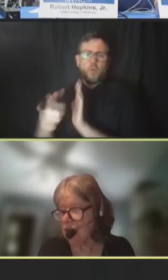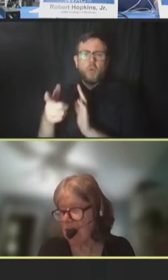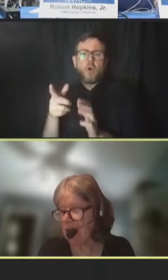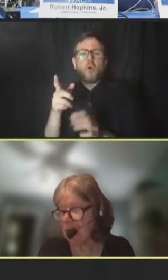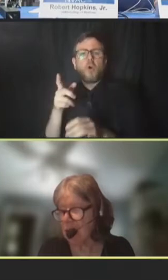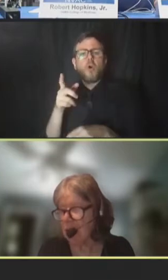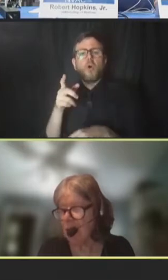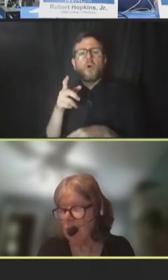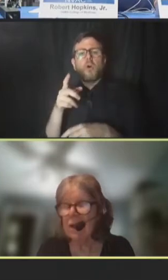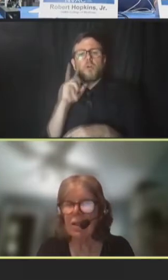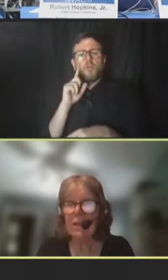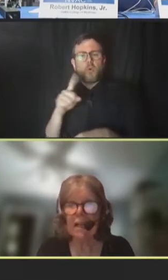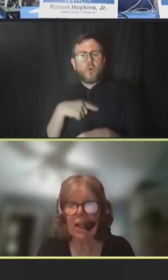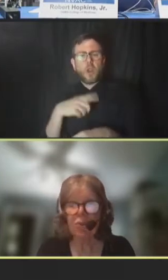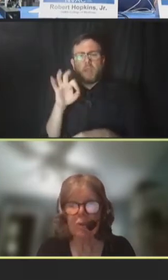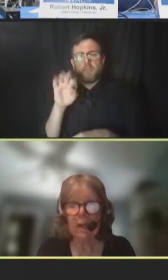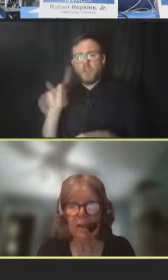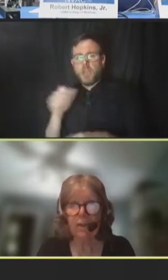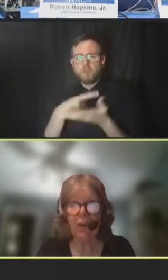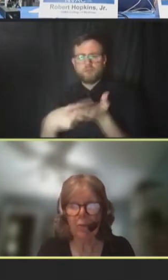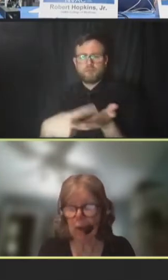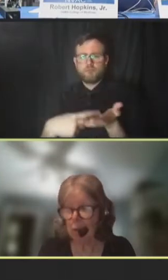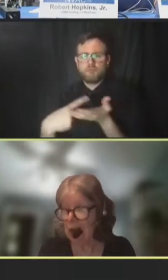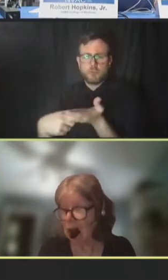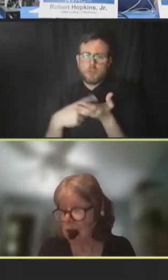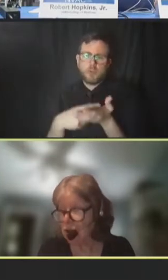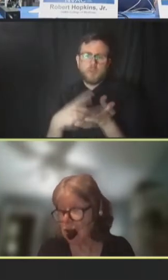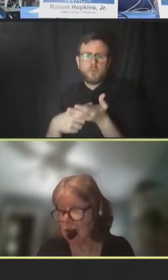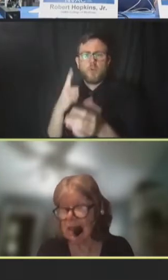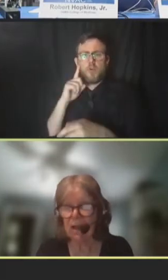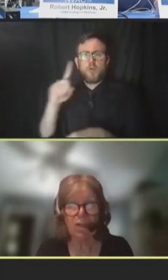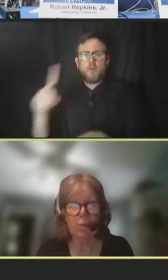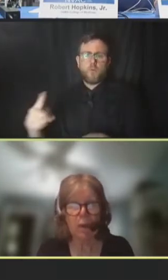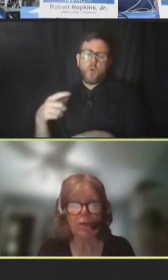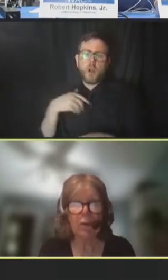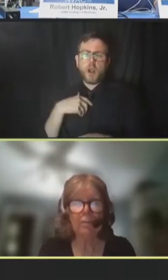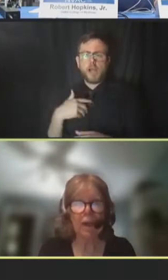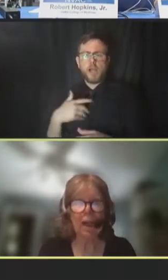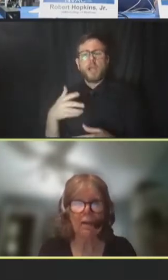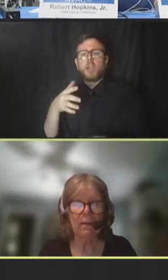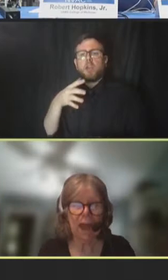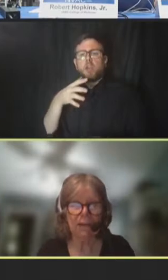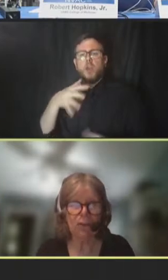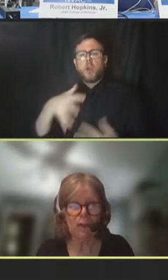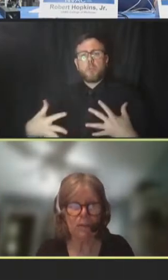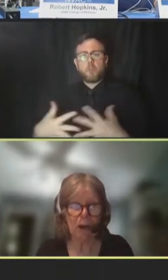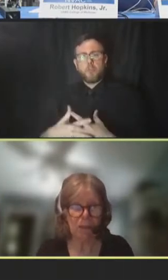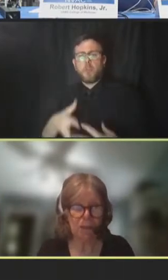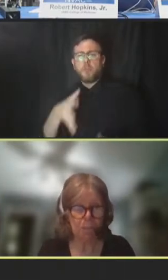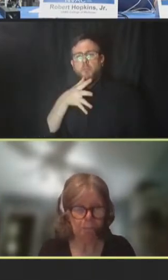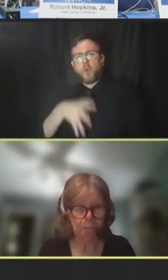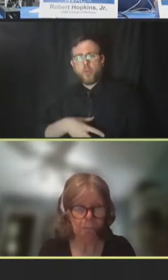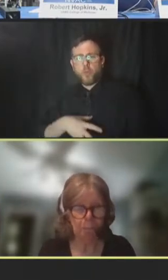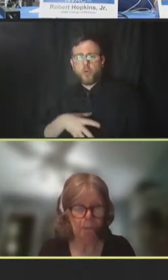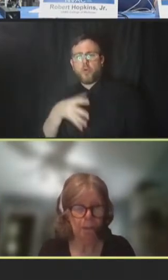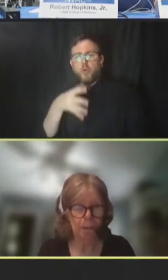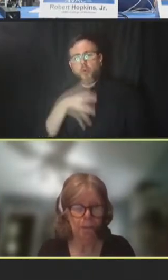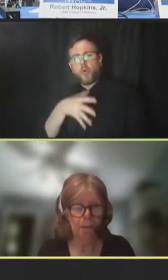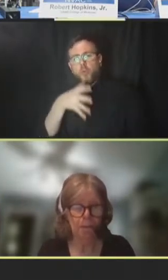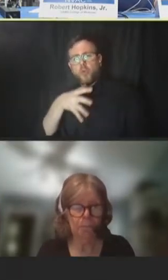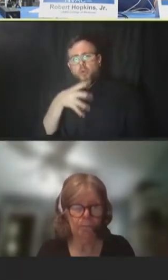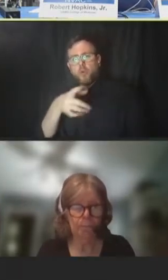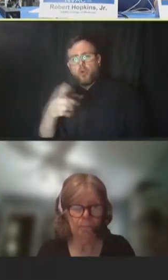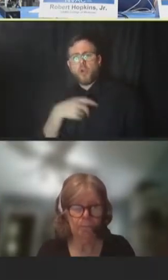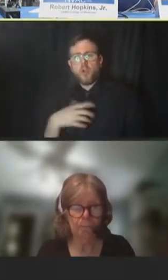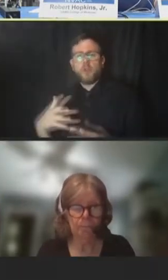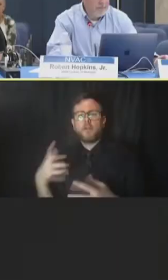age at our regularly scheduled meeting the following week on June 22nd and 23rd. And that concludes my comments. Thank